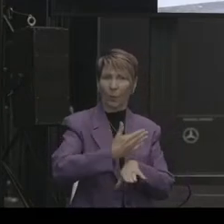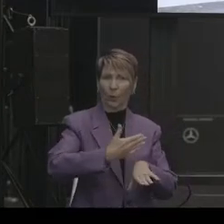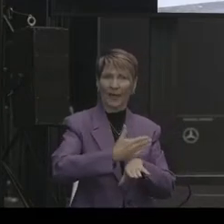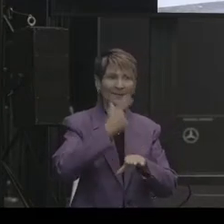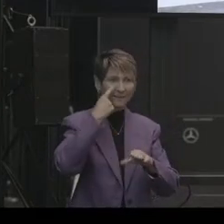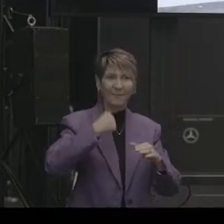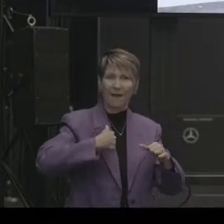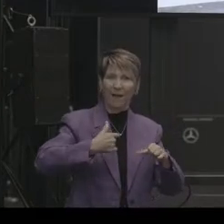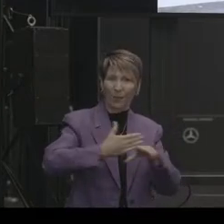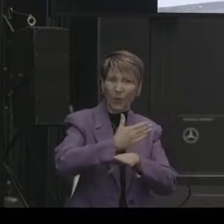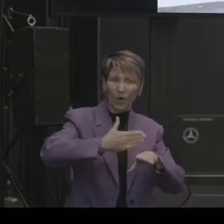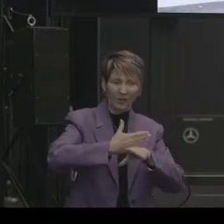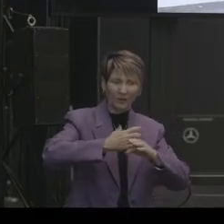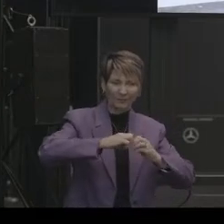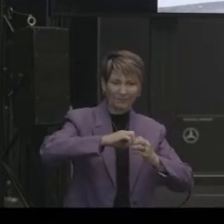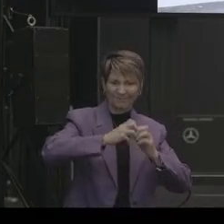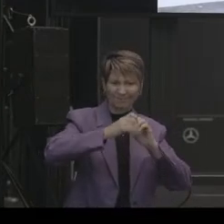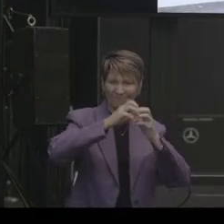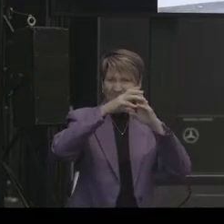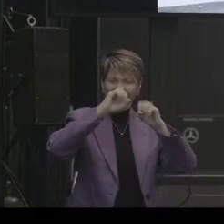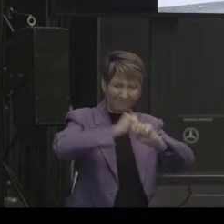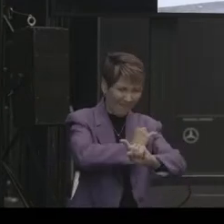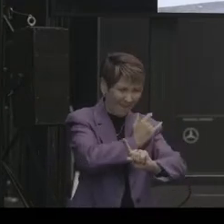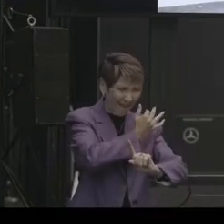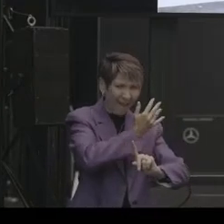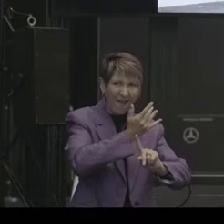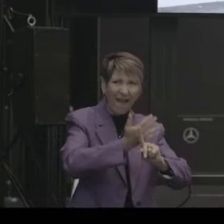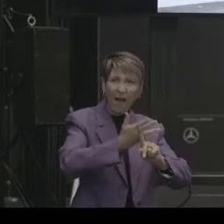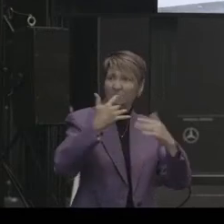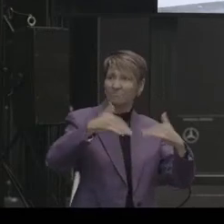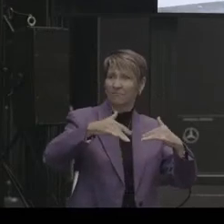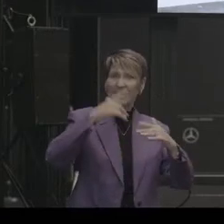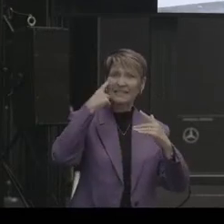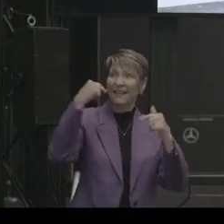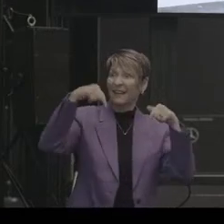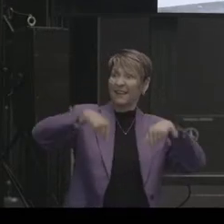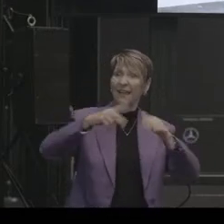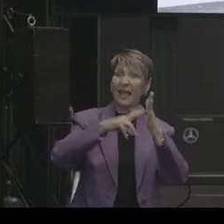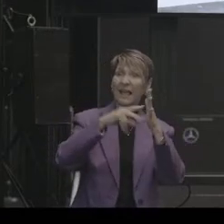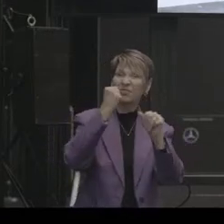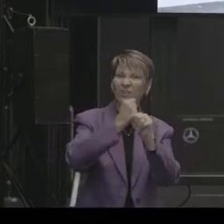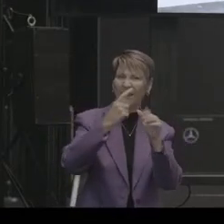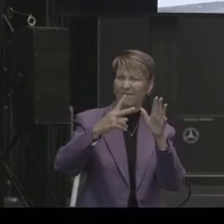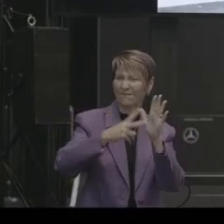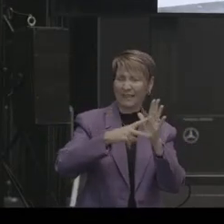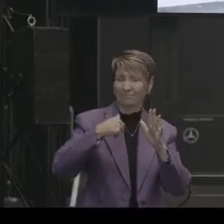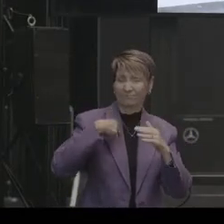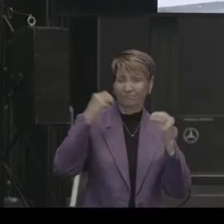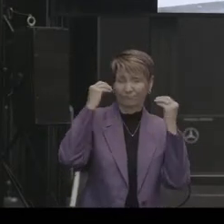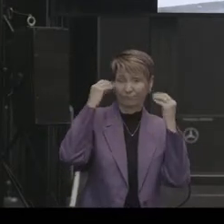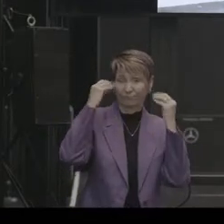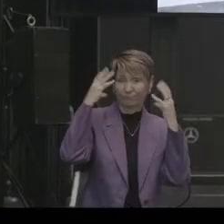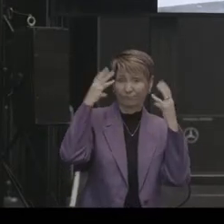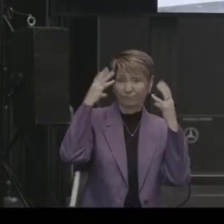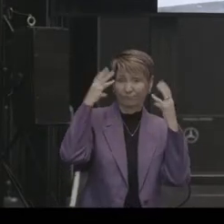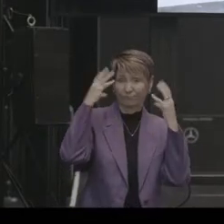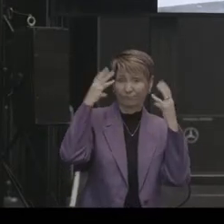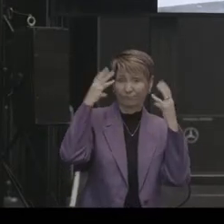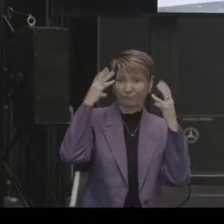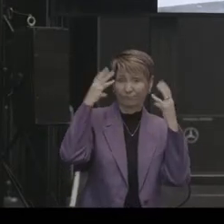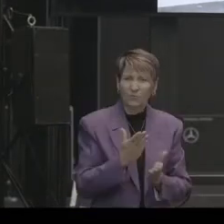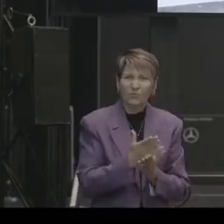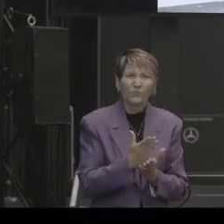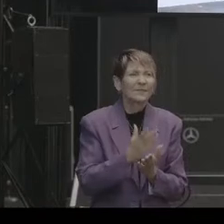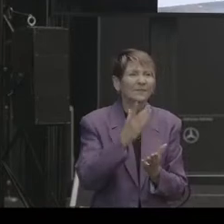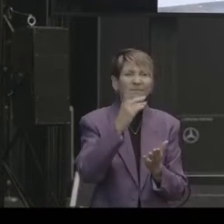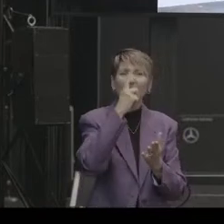now to see it come here was like mind blowing. And I think for them as well, I mean, everyone who's been kind of part of it has